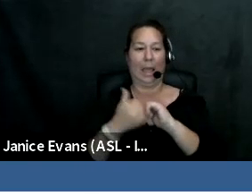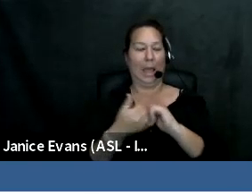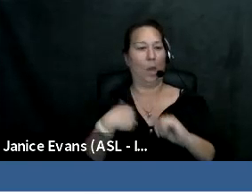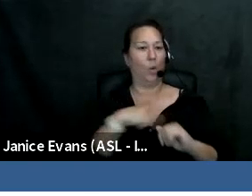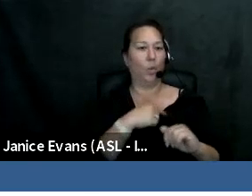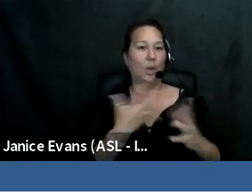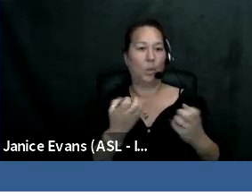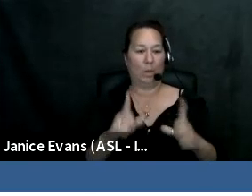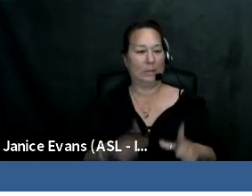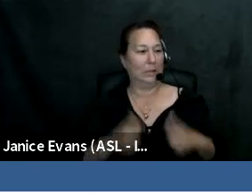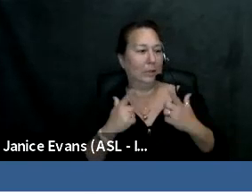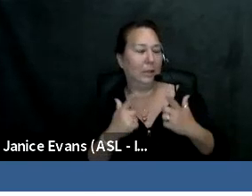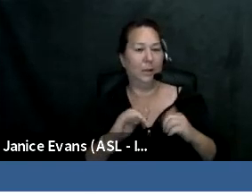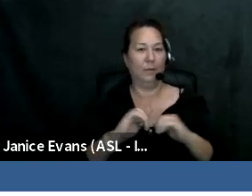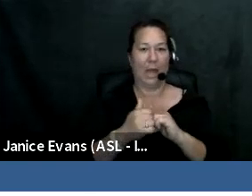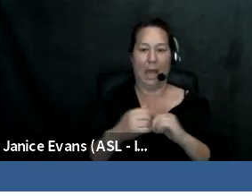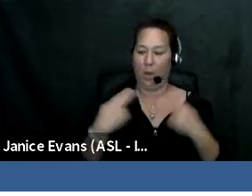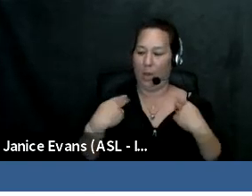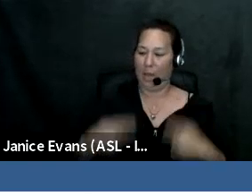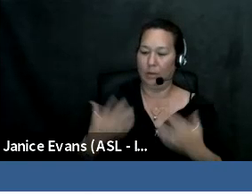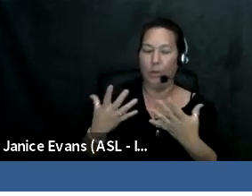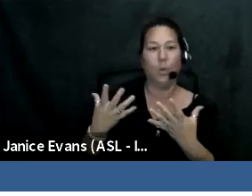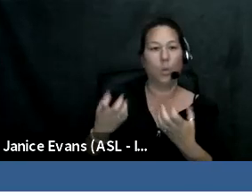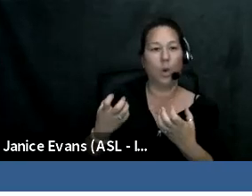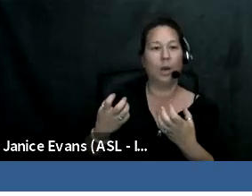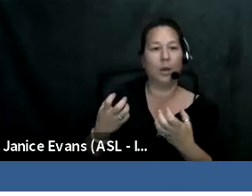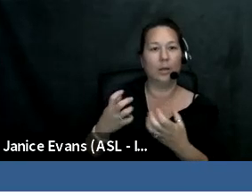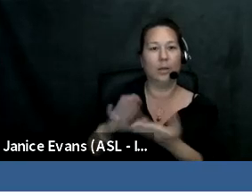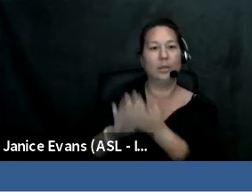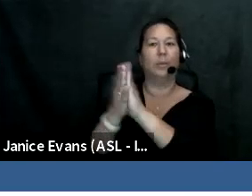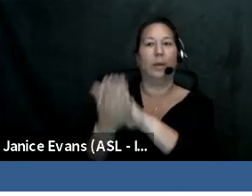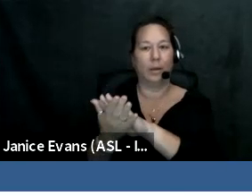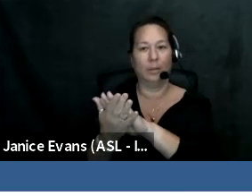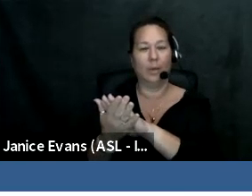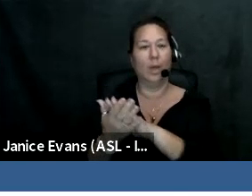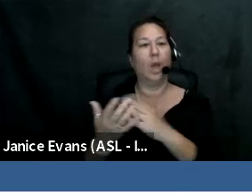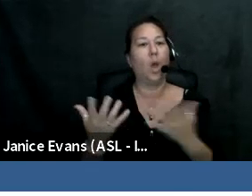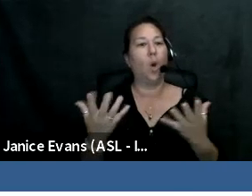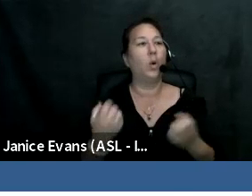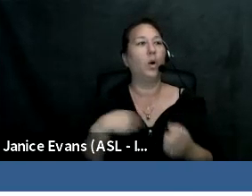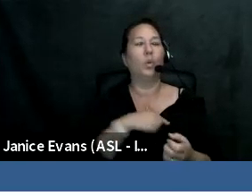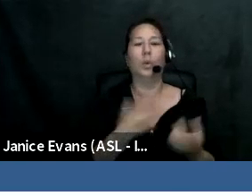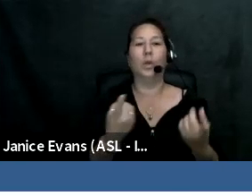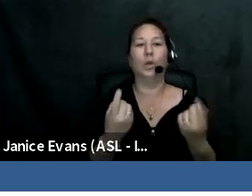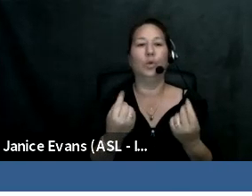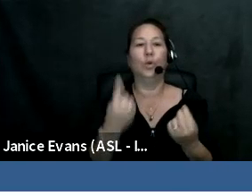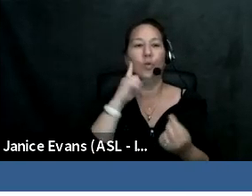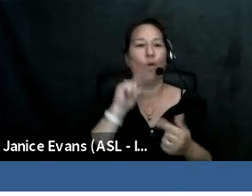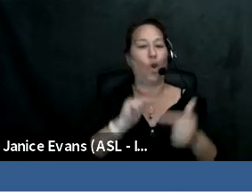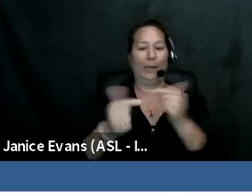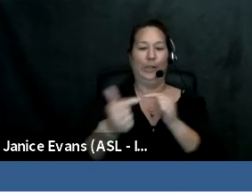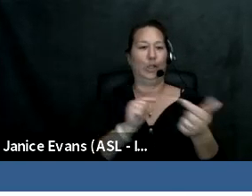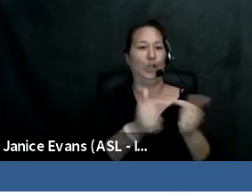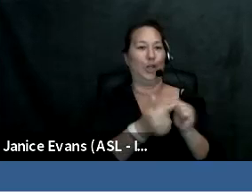we want to be, what we're willing to do for each other to have a safe and healthy